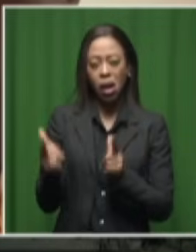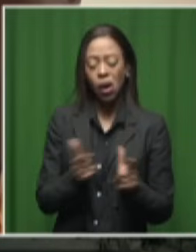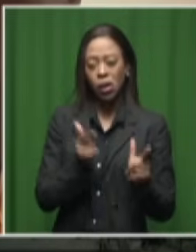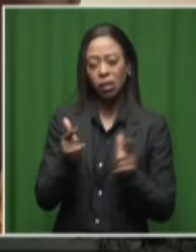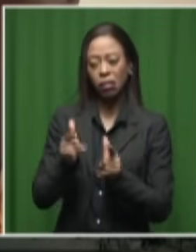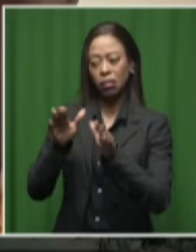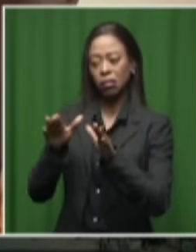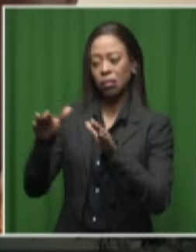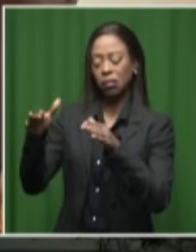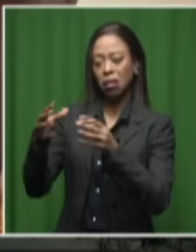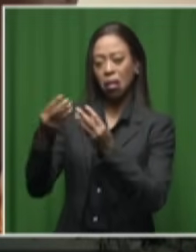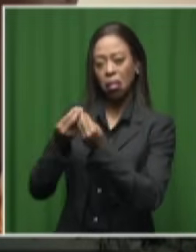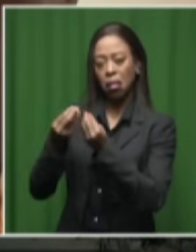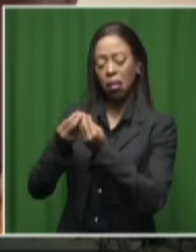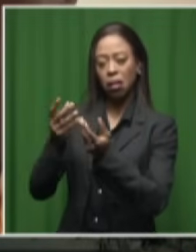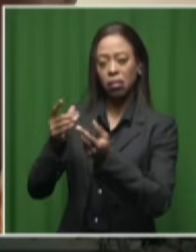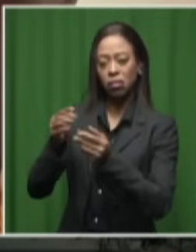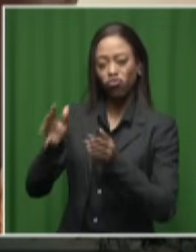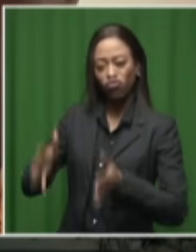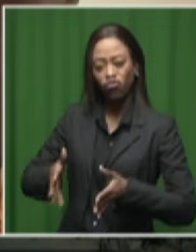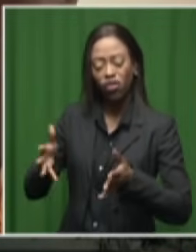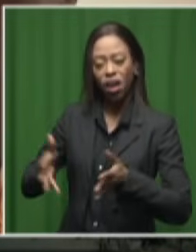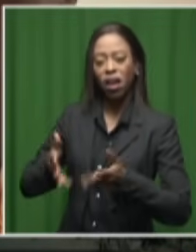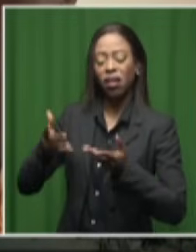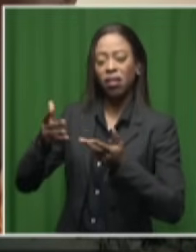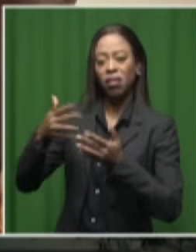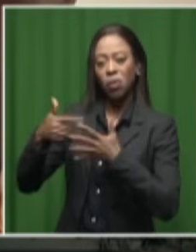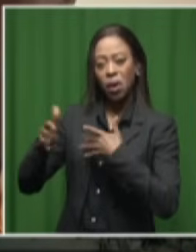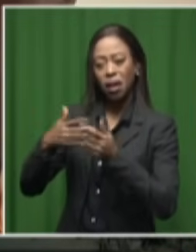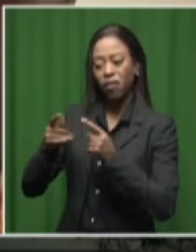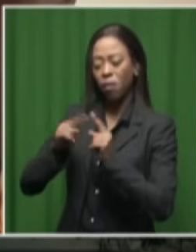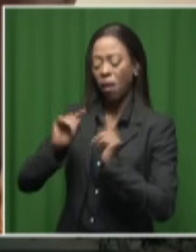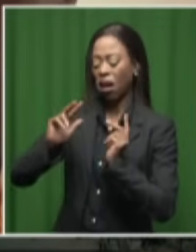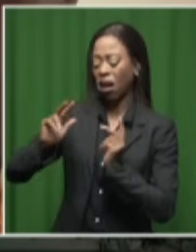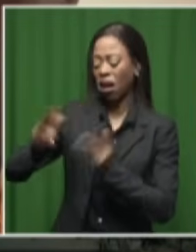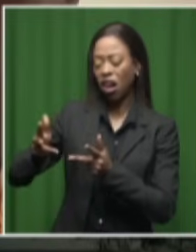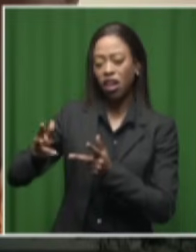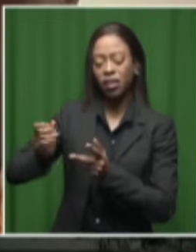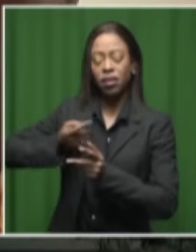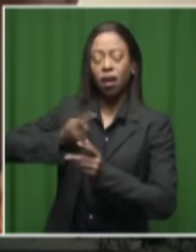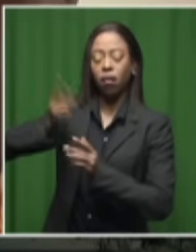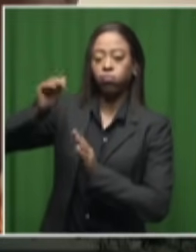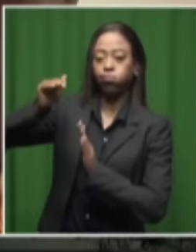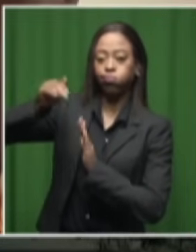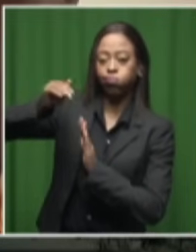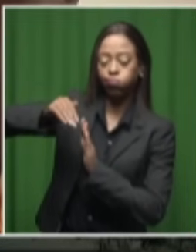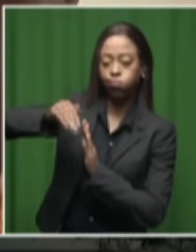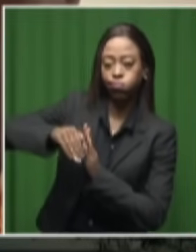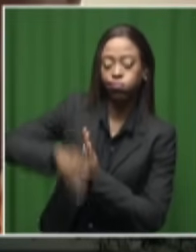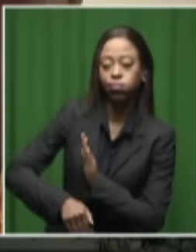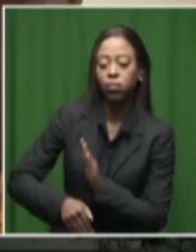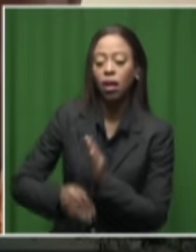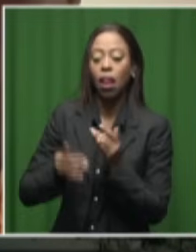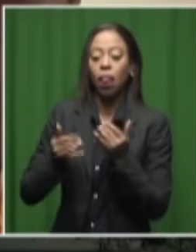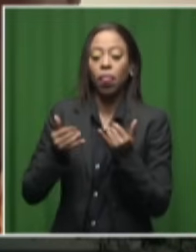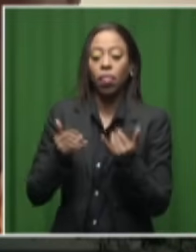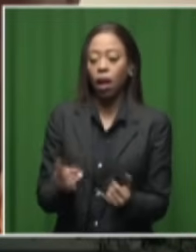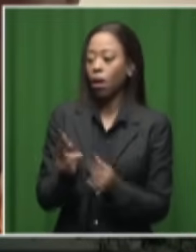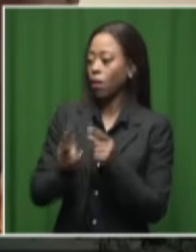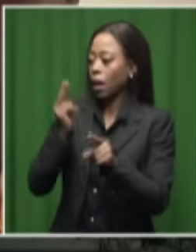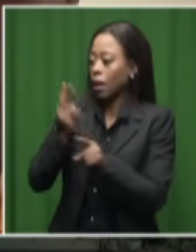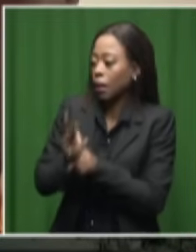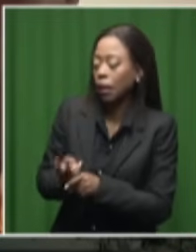logistics entities, and those seemingly have been left to deteriorate to a point where they now need to